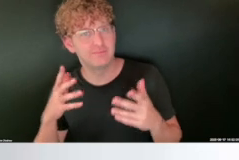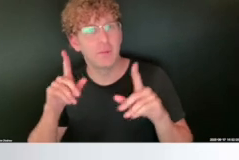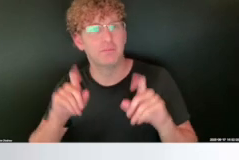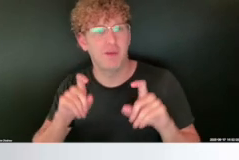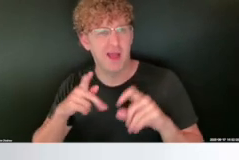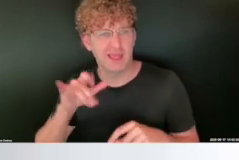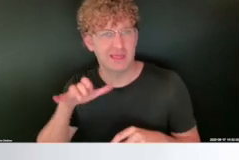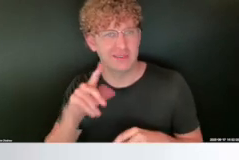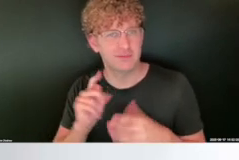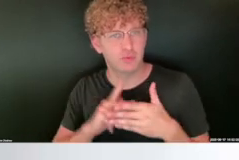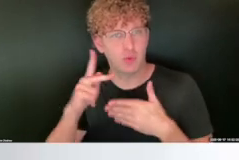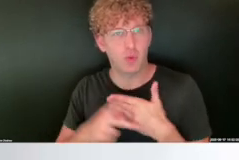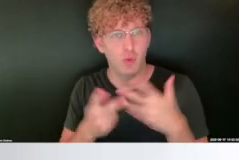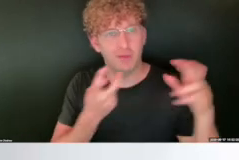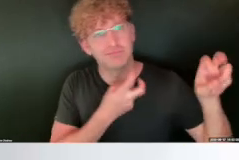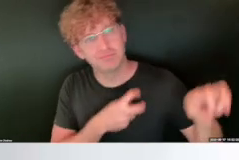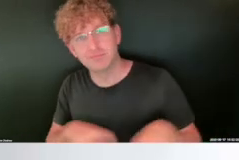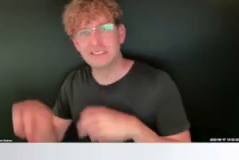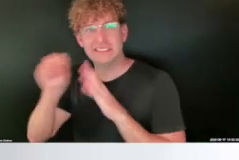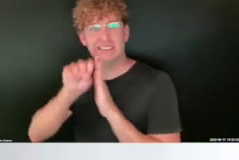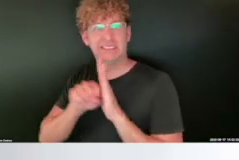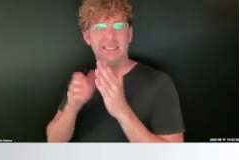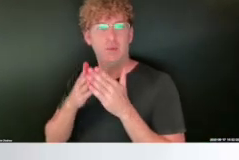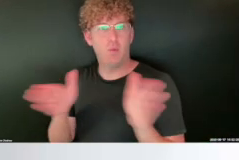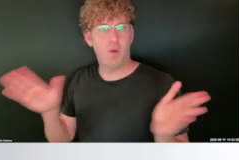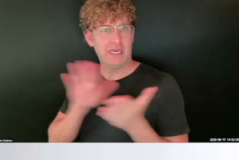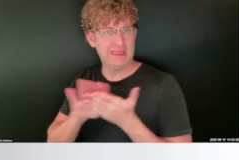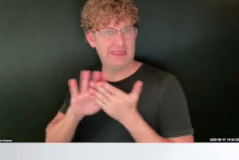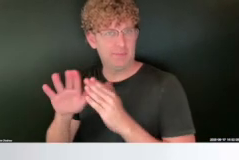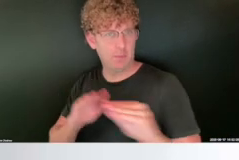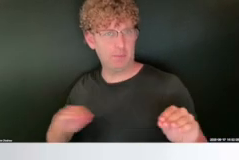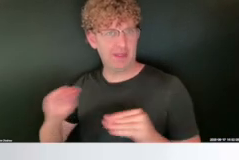which is discussed in the next few slides. Next slide, please.